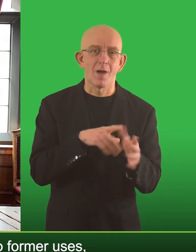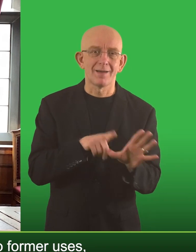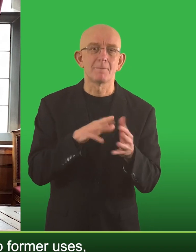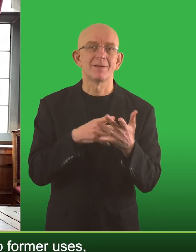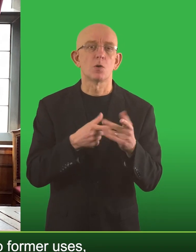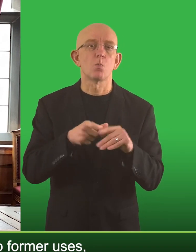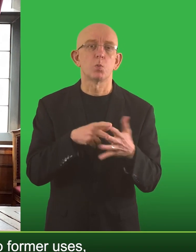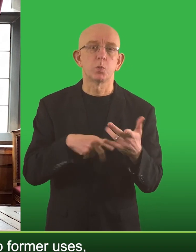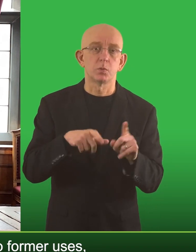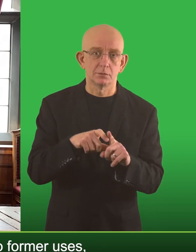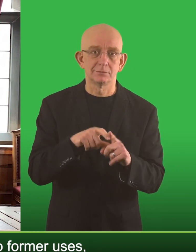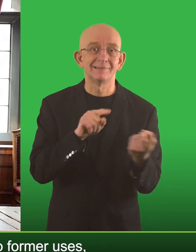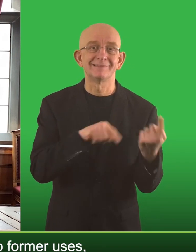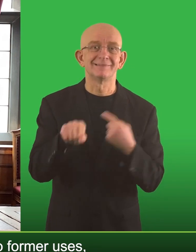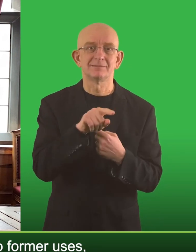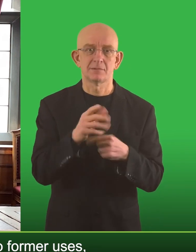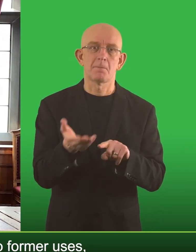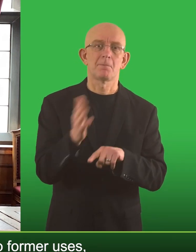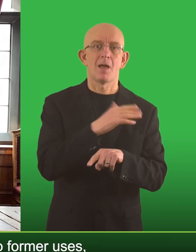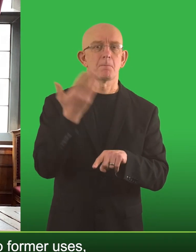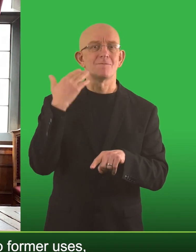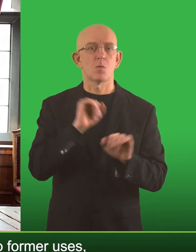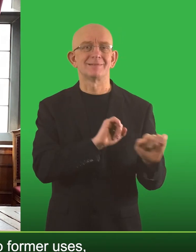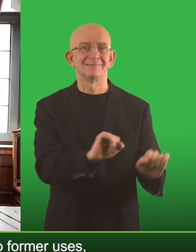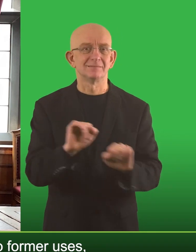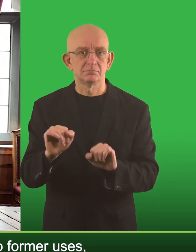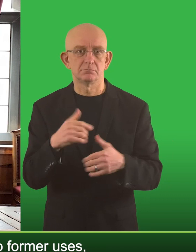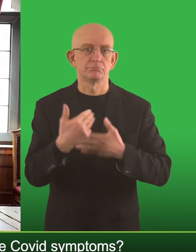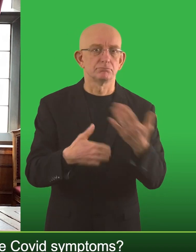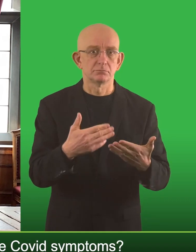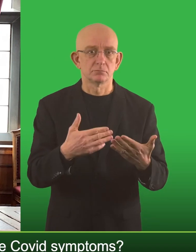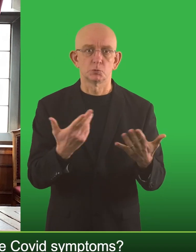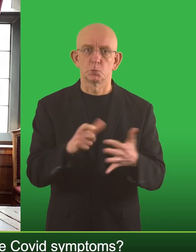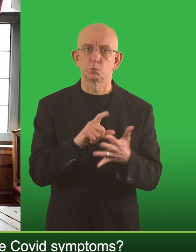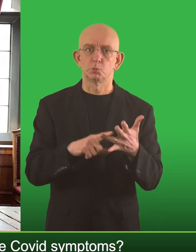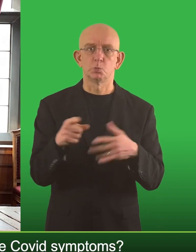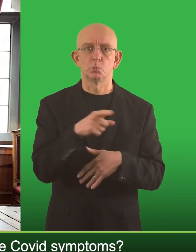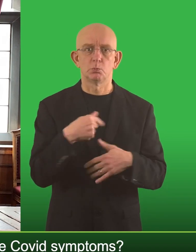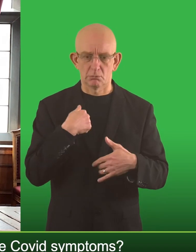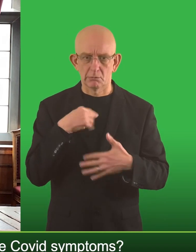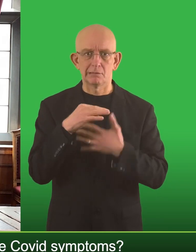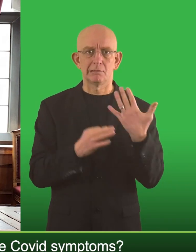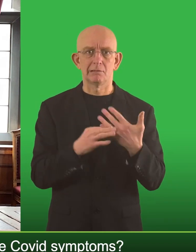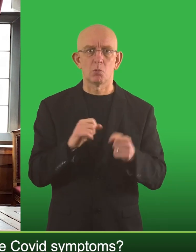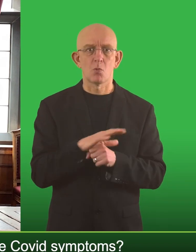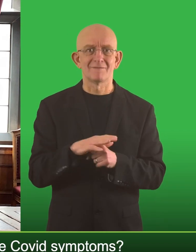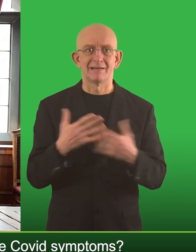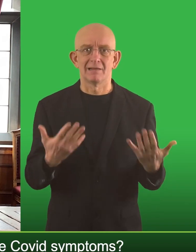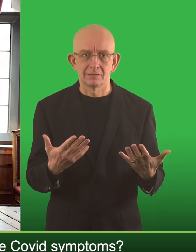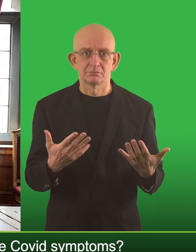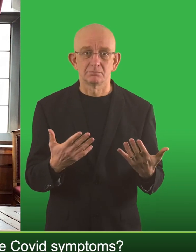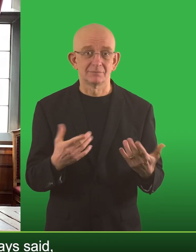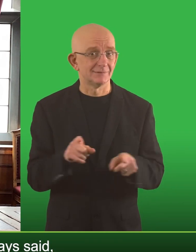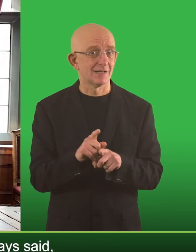Middlewood, and those sites will return to former uses pending any works that we need doing. So what should you do if you have